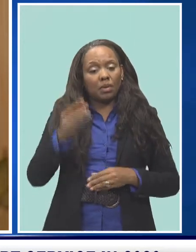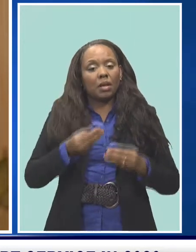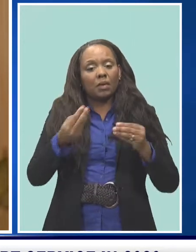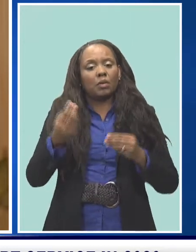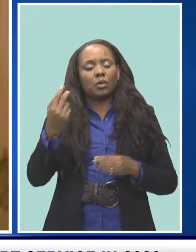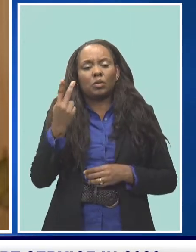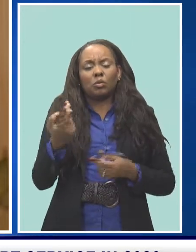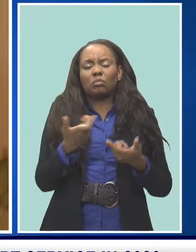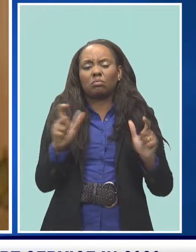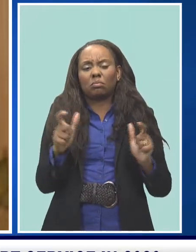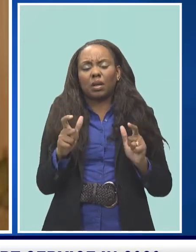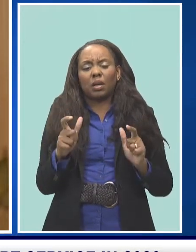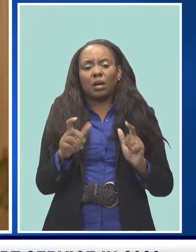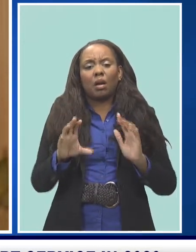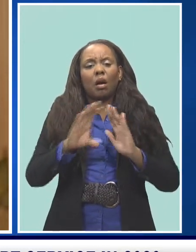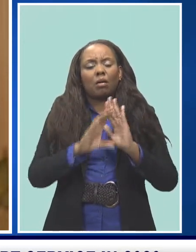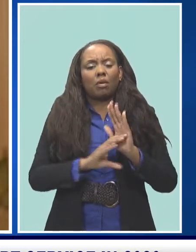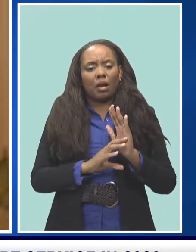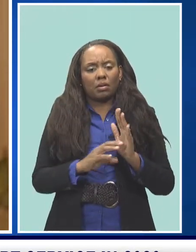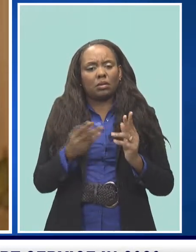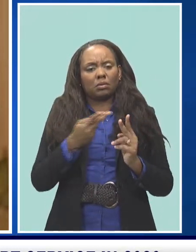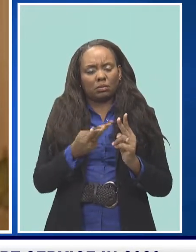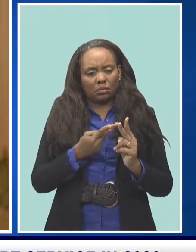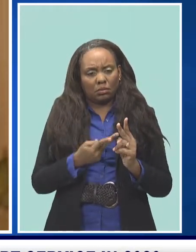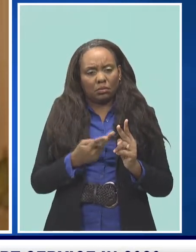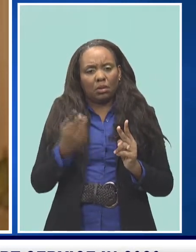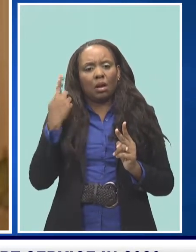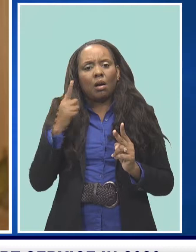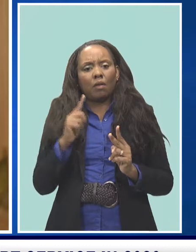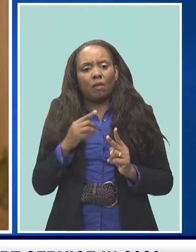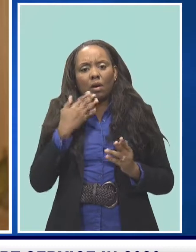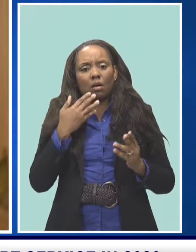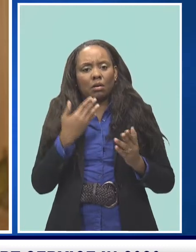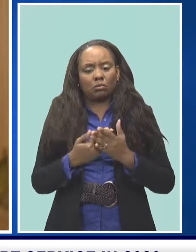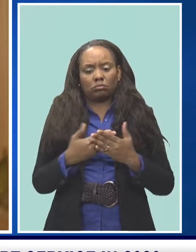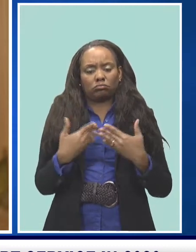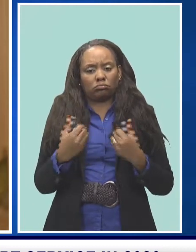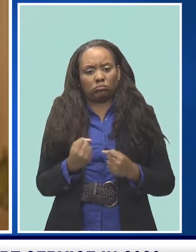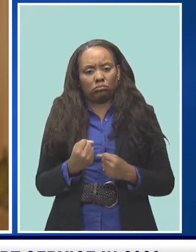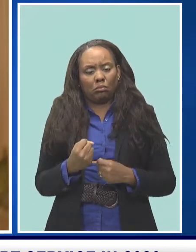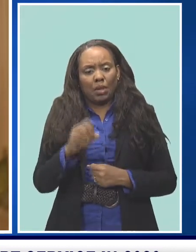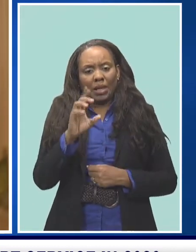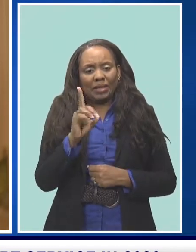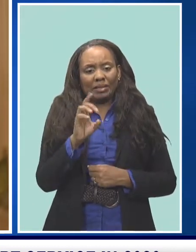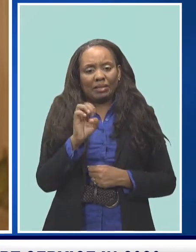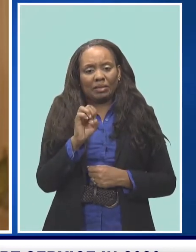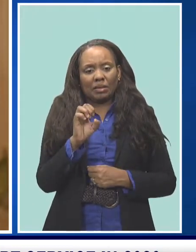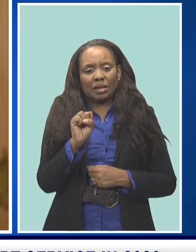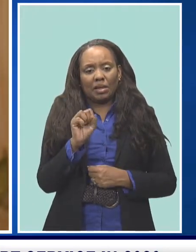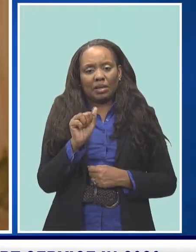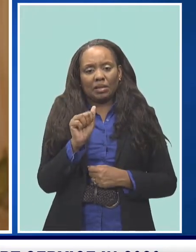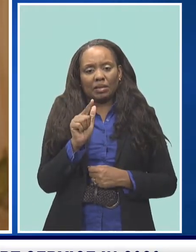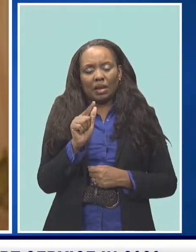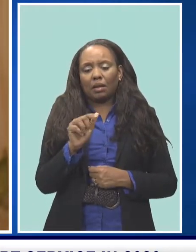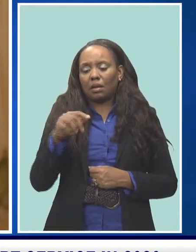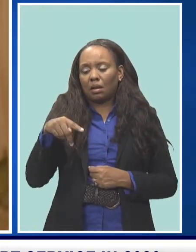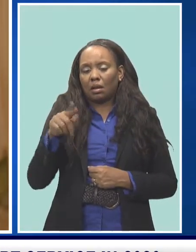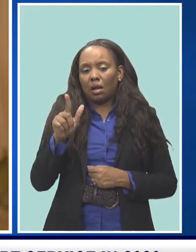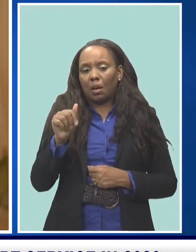full permanent desal plants to, for us to discuss with them in a more appropriate